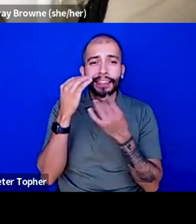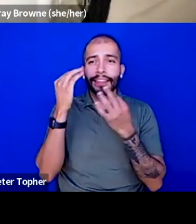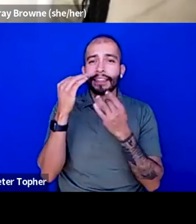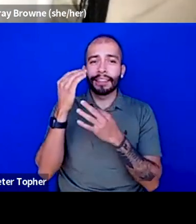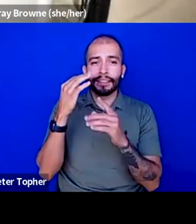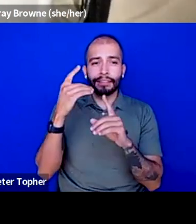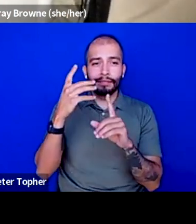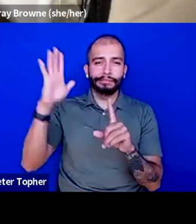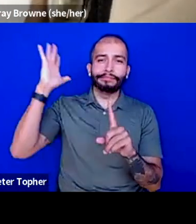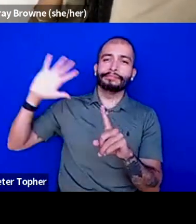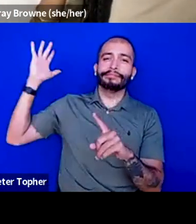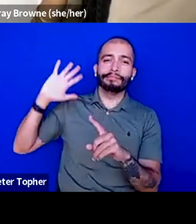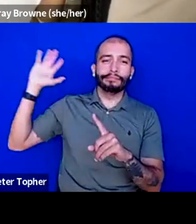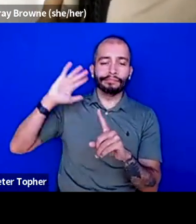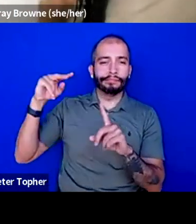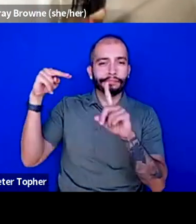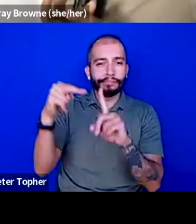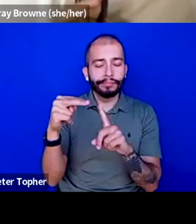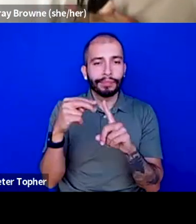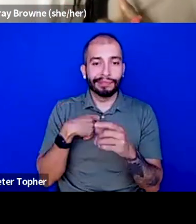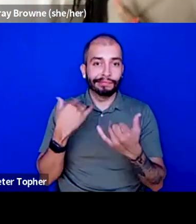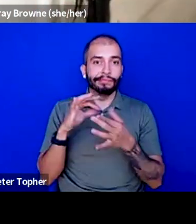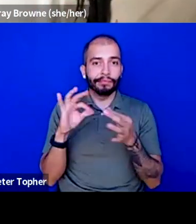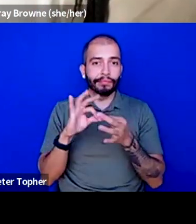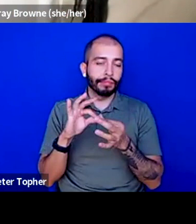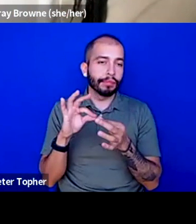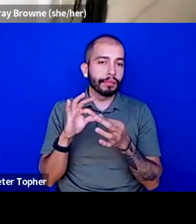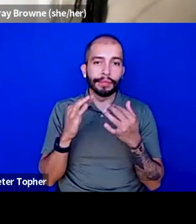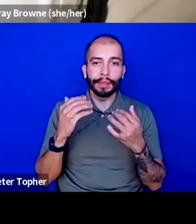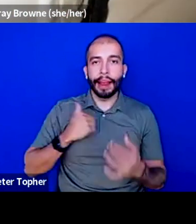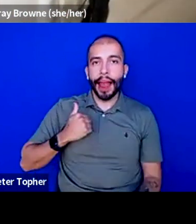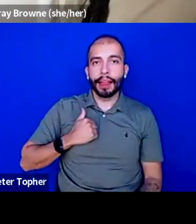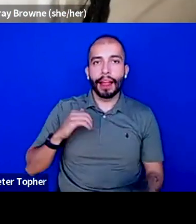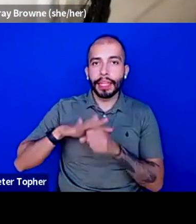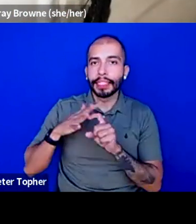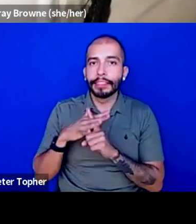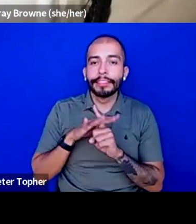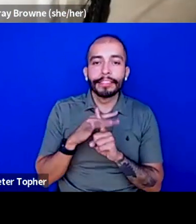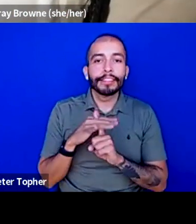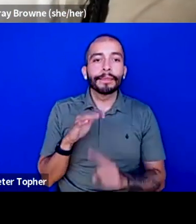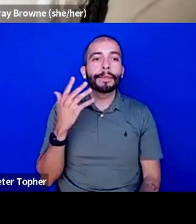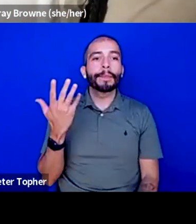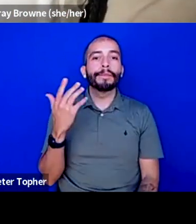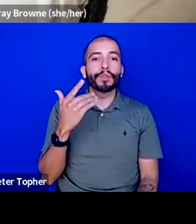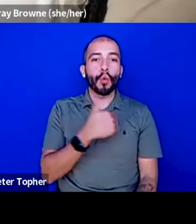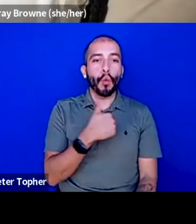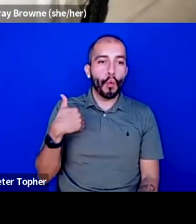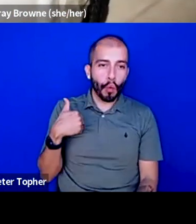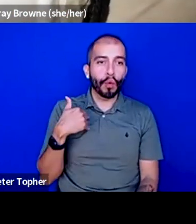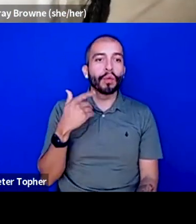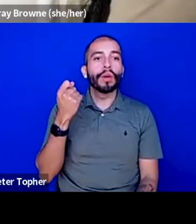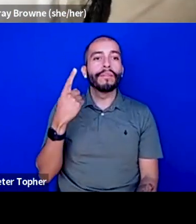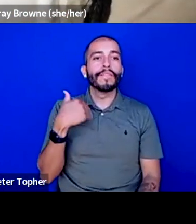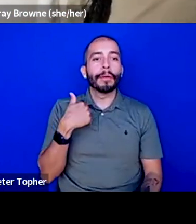Ontario, in Toronto specifically, there are particular kinds of like legislative and policy kind of initiatives